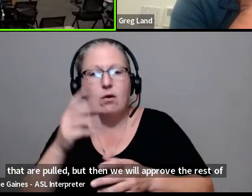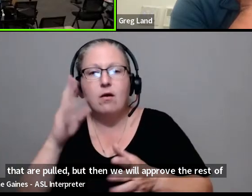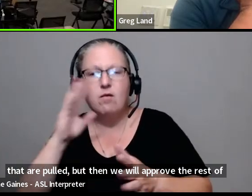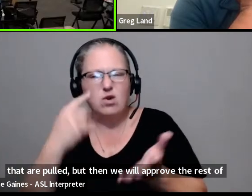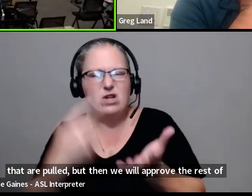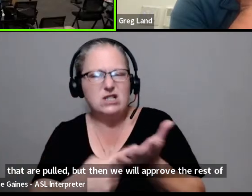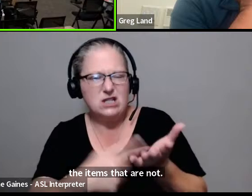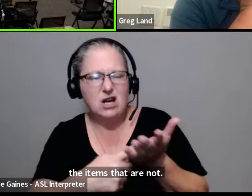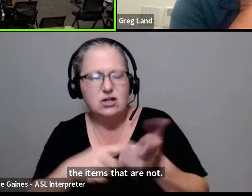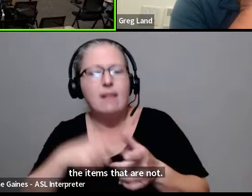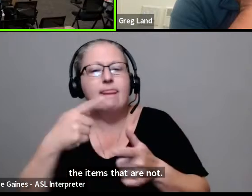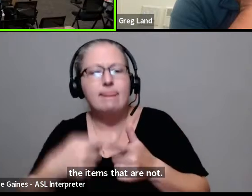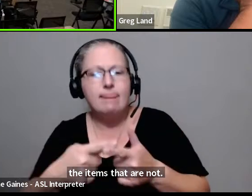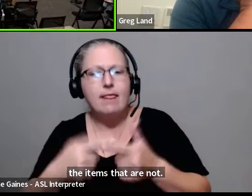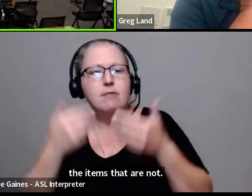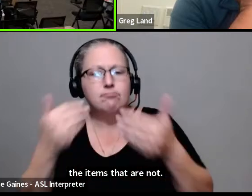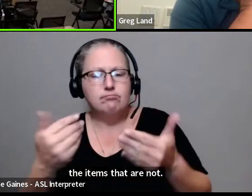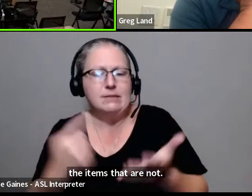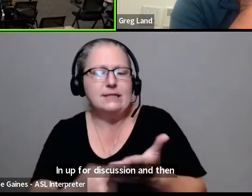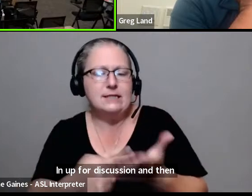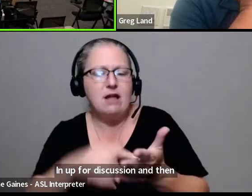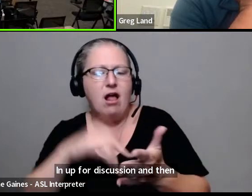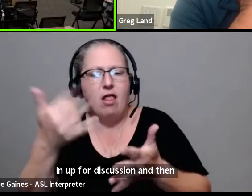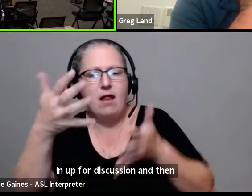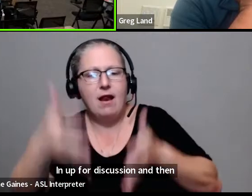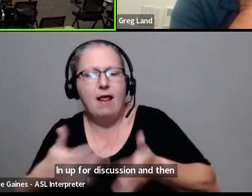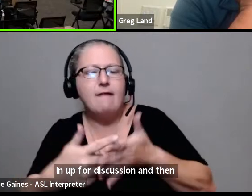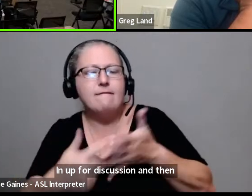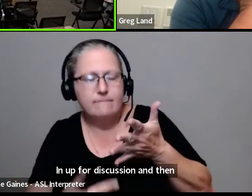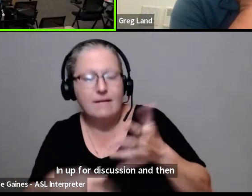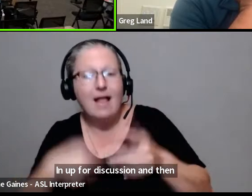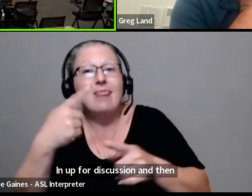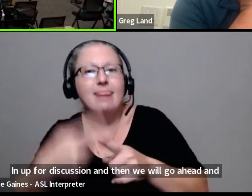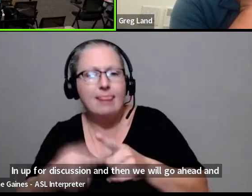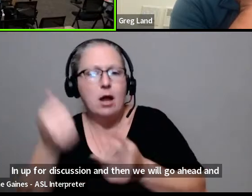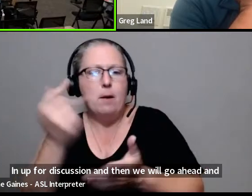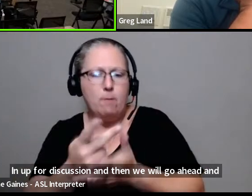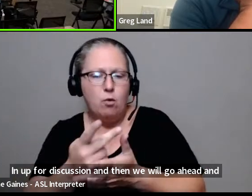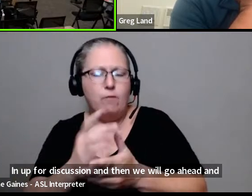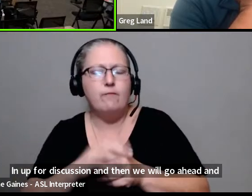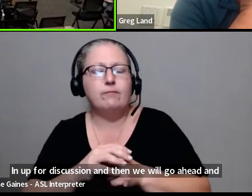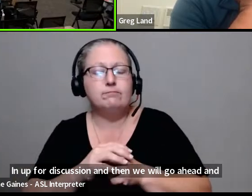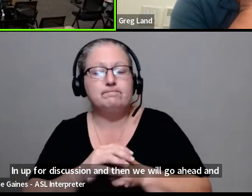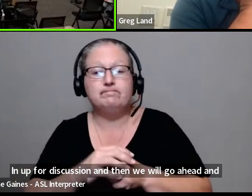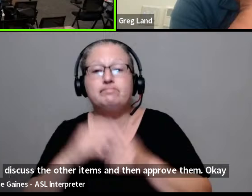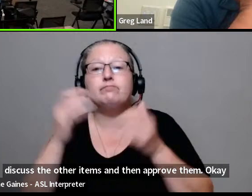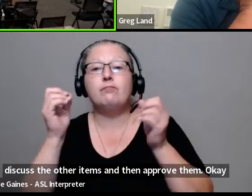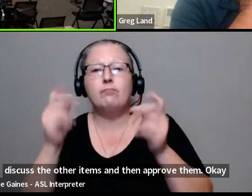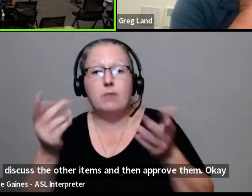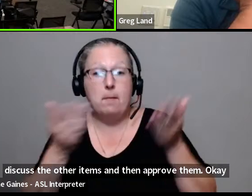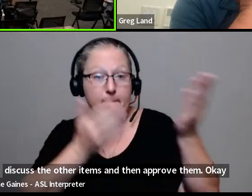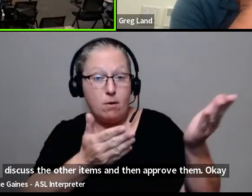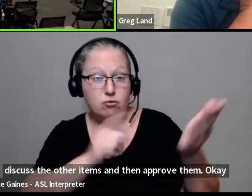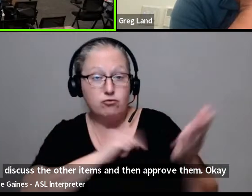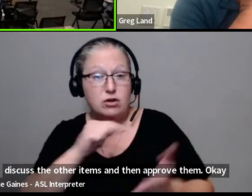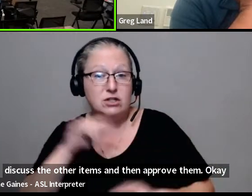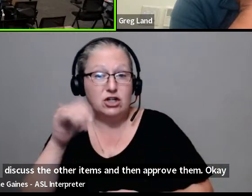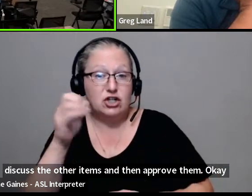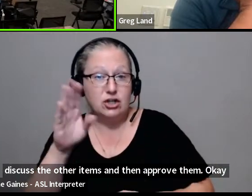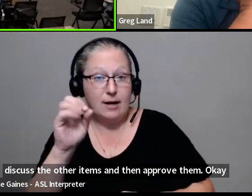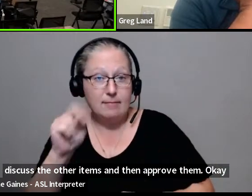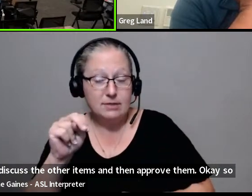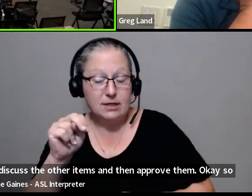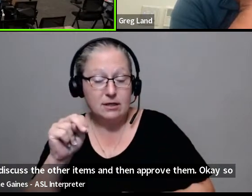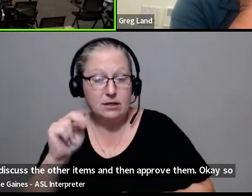discussion, and then we will go ahead and discuss the other items and then approve them. Okay, so we have a motion by trustee